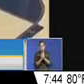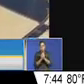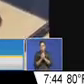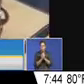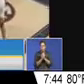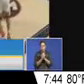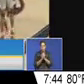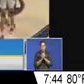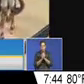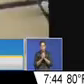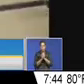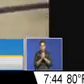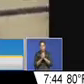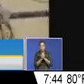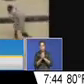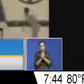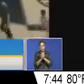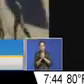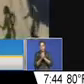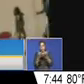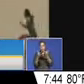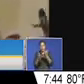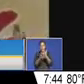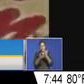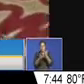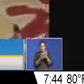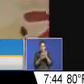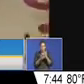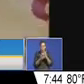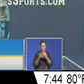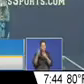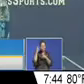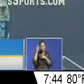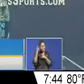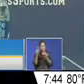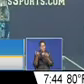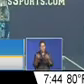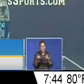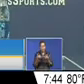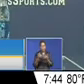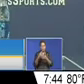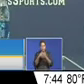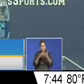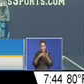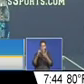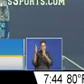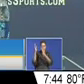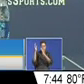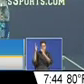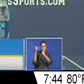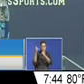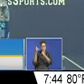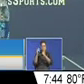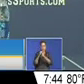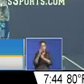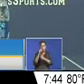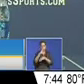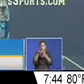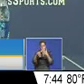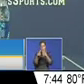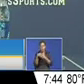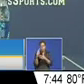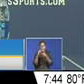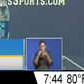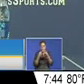know what? The technology is crazy now, so it's kind of what I expected. As far as all of our